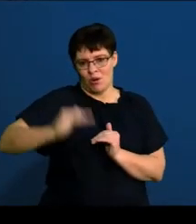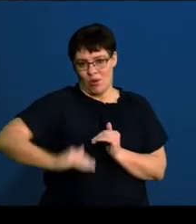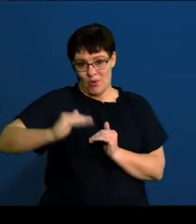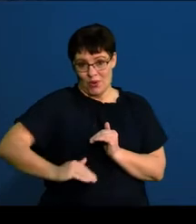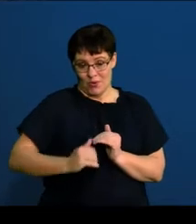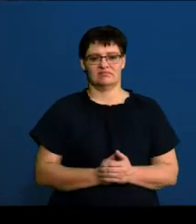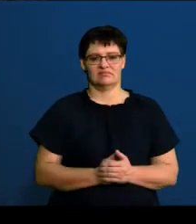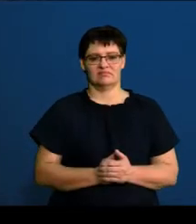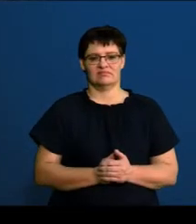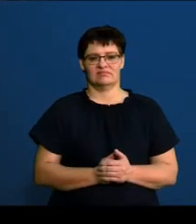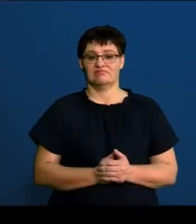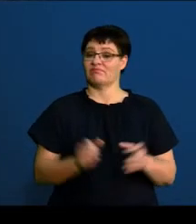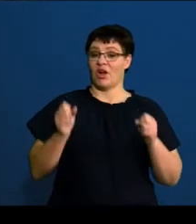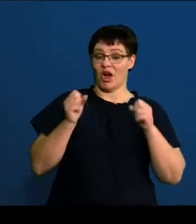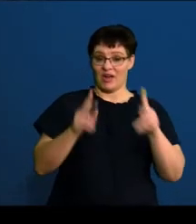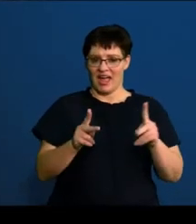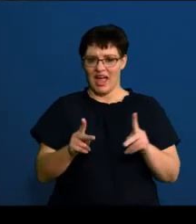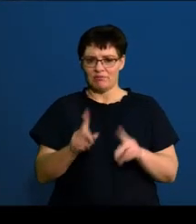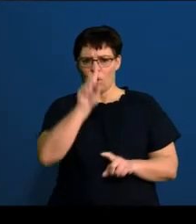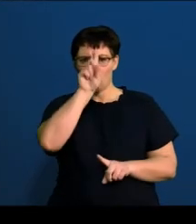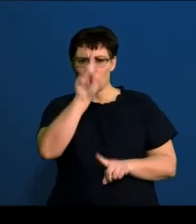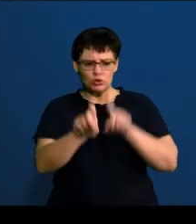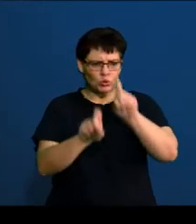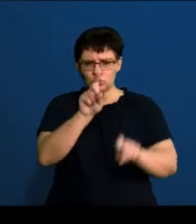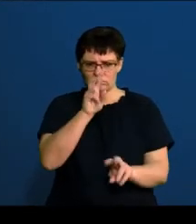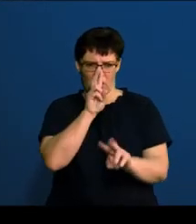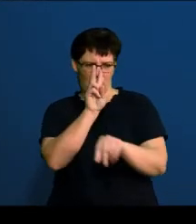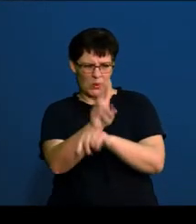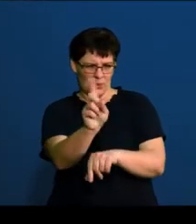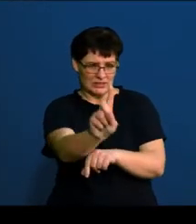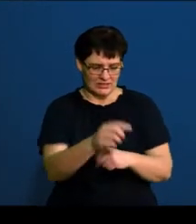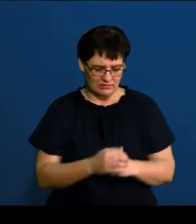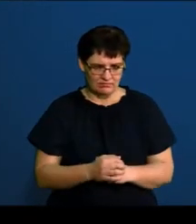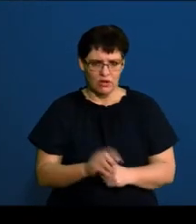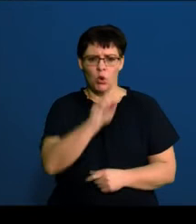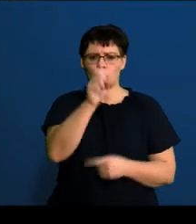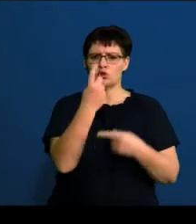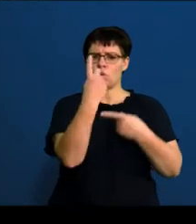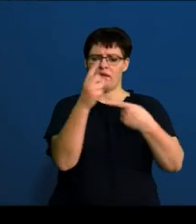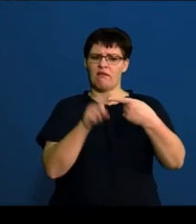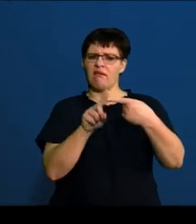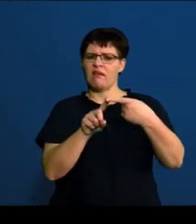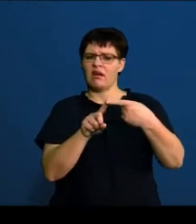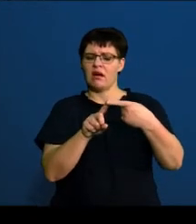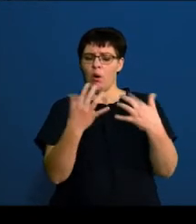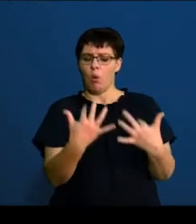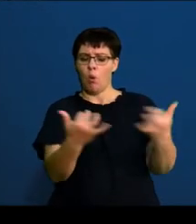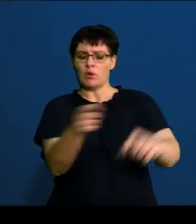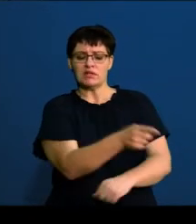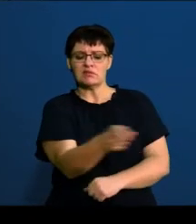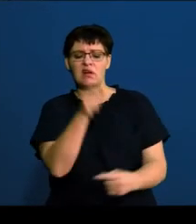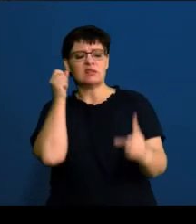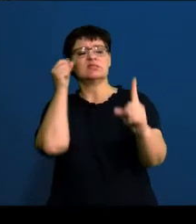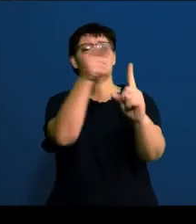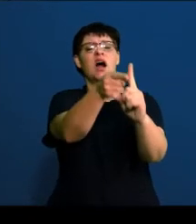low. Okay, let's look at the questions. So question 1, who is the target audience?